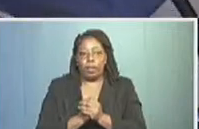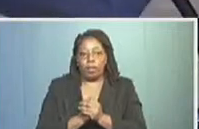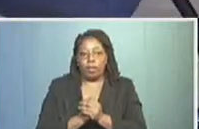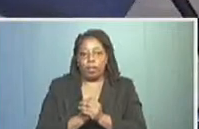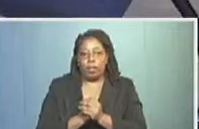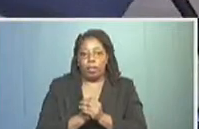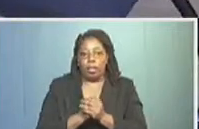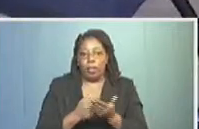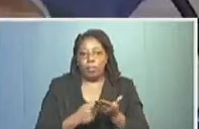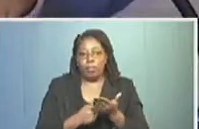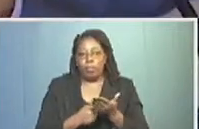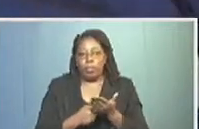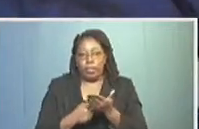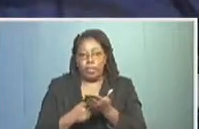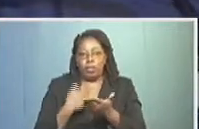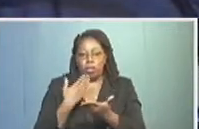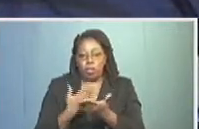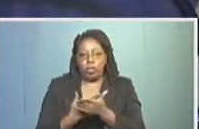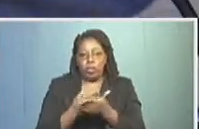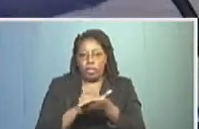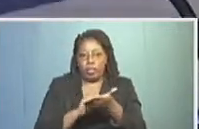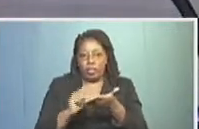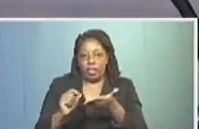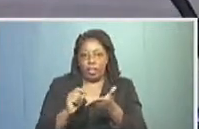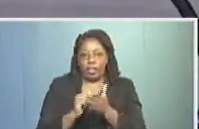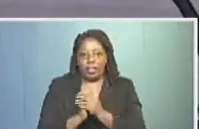it's probably a good check. For